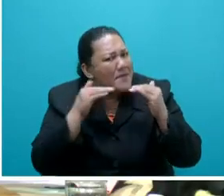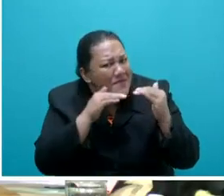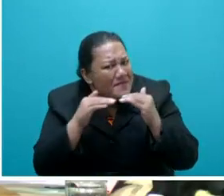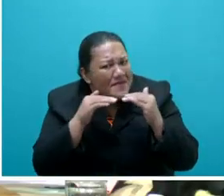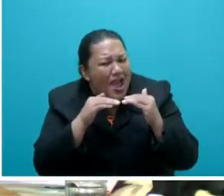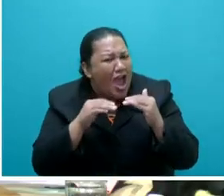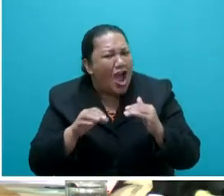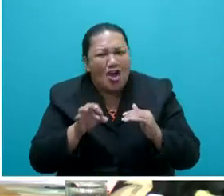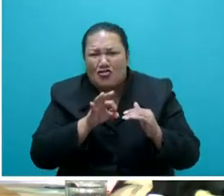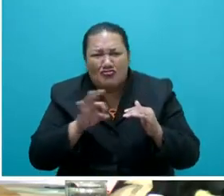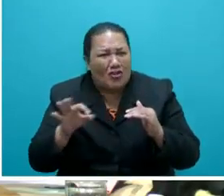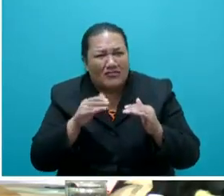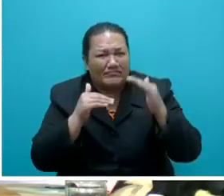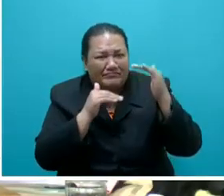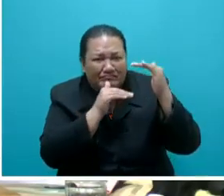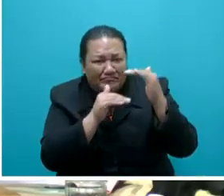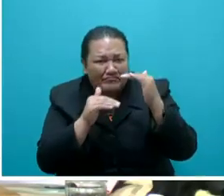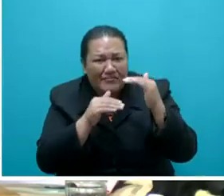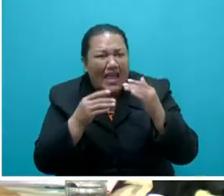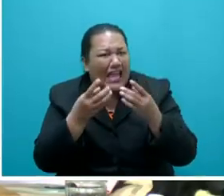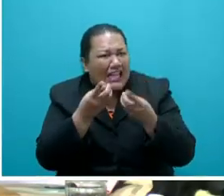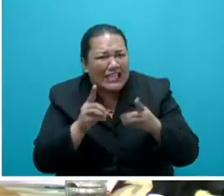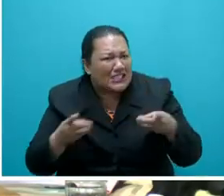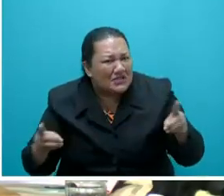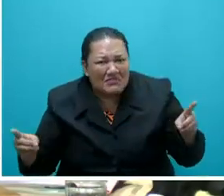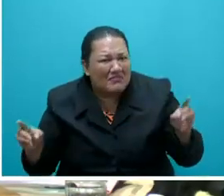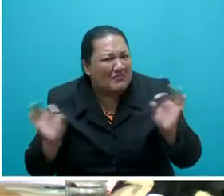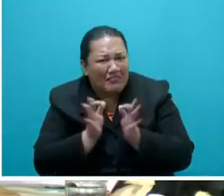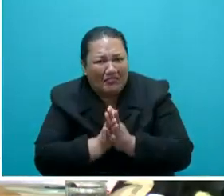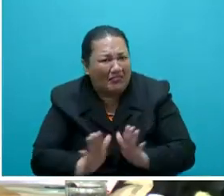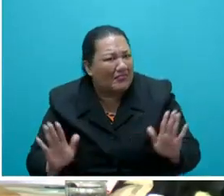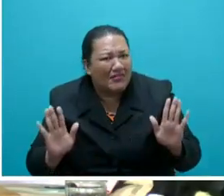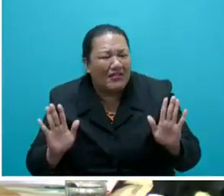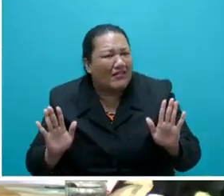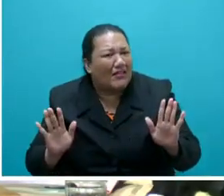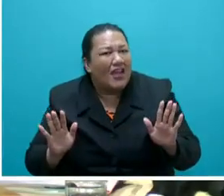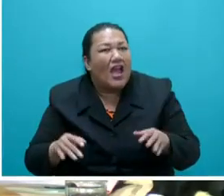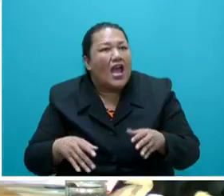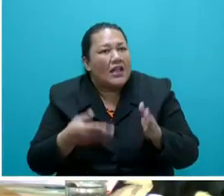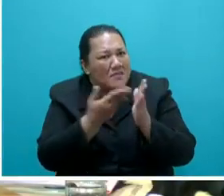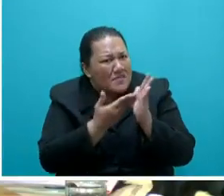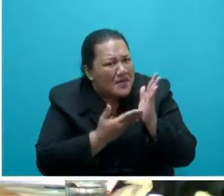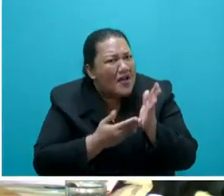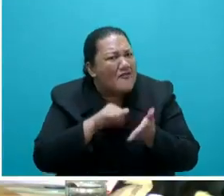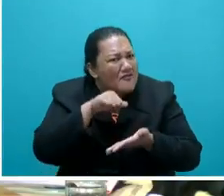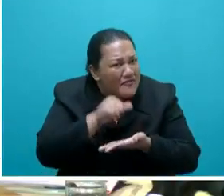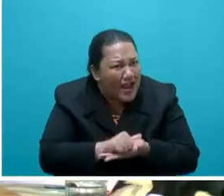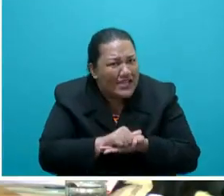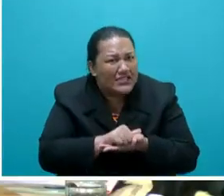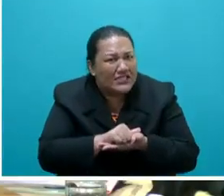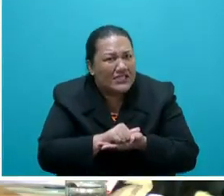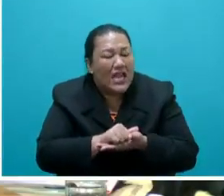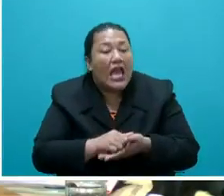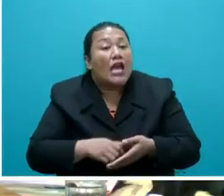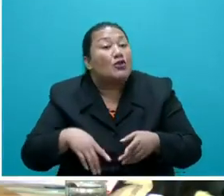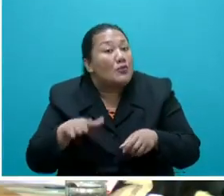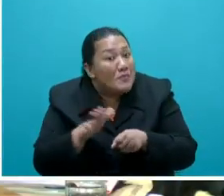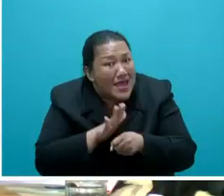non-discrimination, and the Bill of Rights, things that we would think that nobody in their right mind could possibly